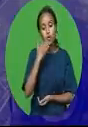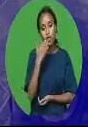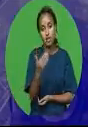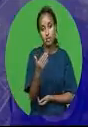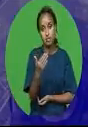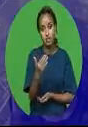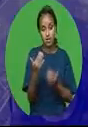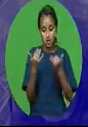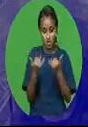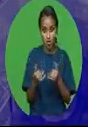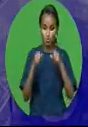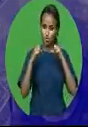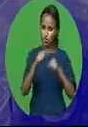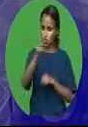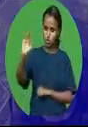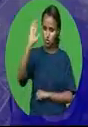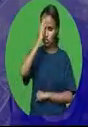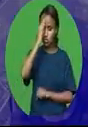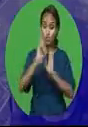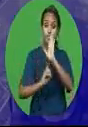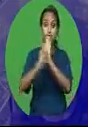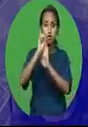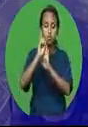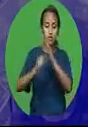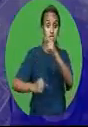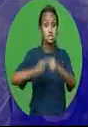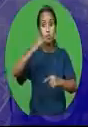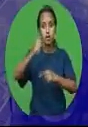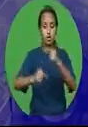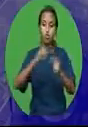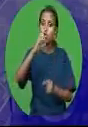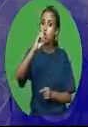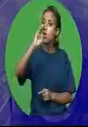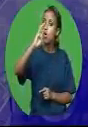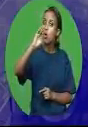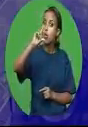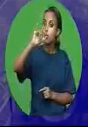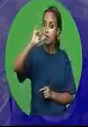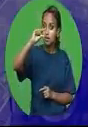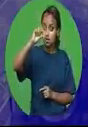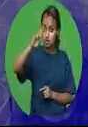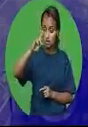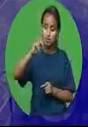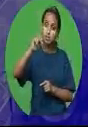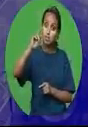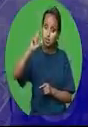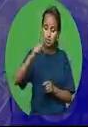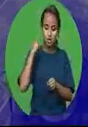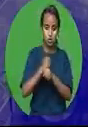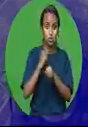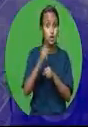Well, let's strengthen your knowledge of developing the pattern of oblique prisms by doing an